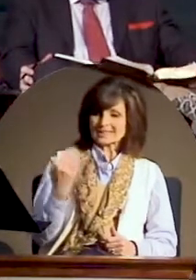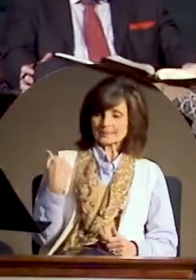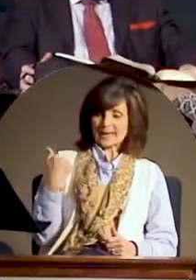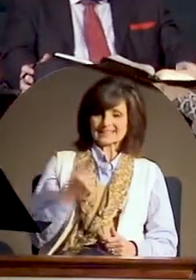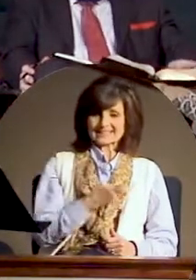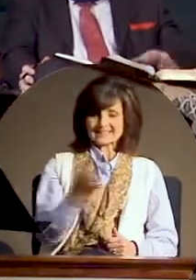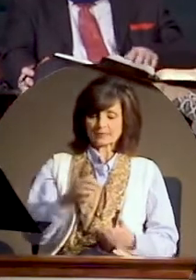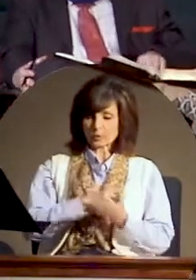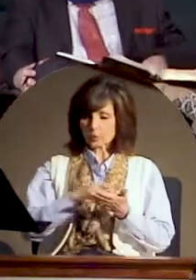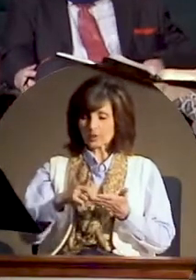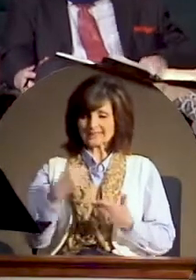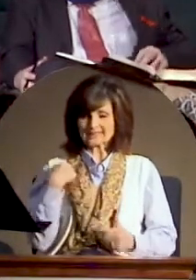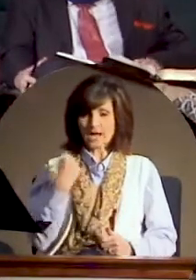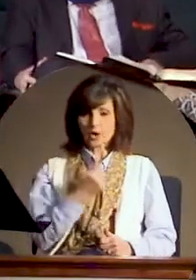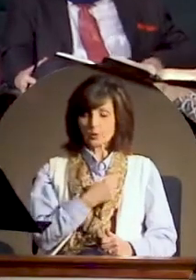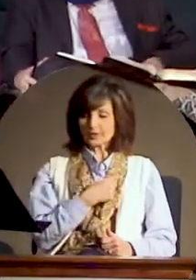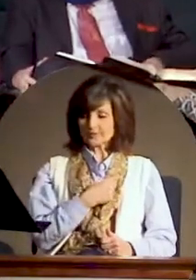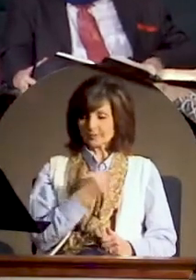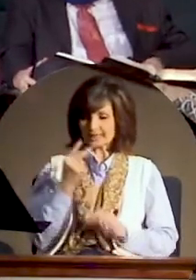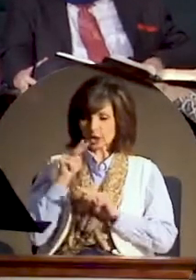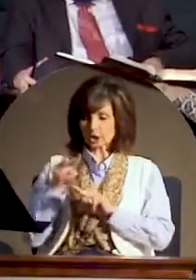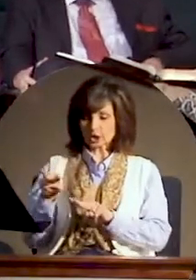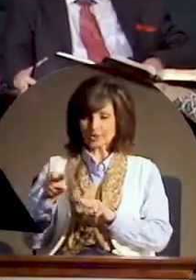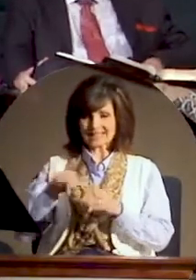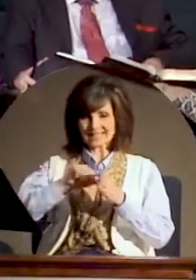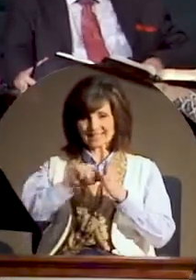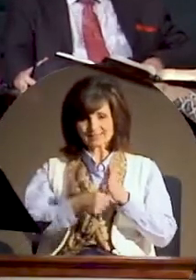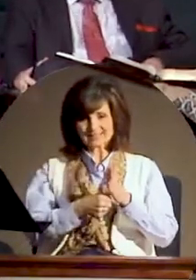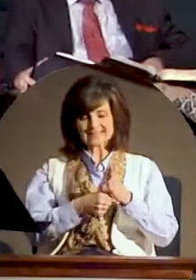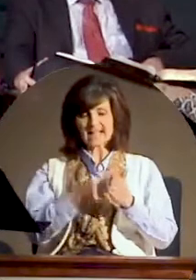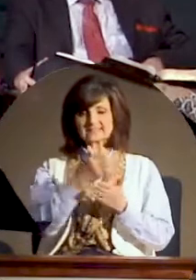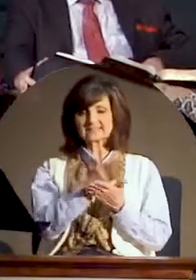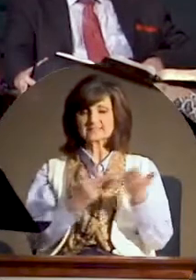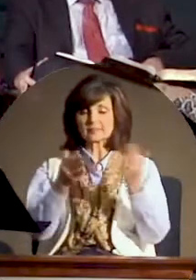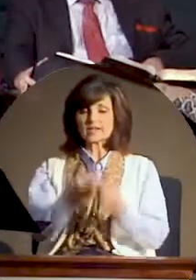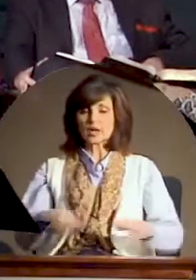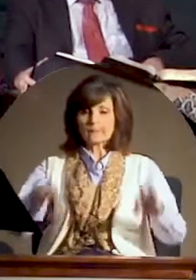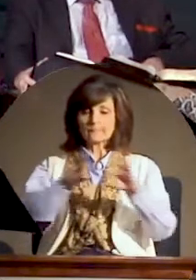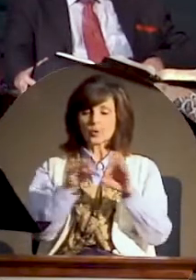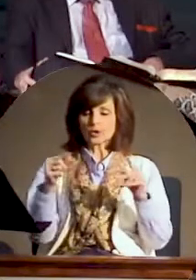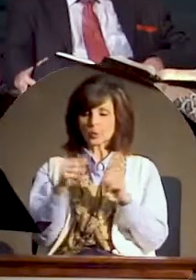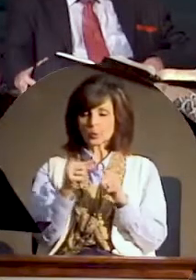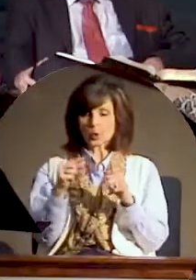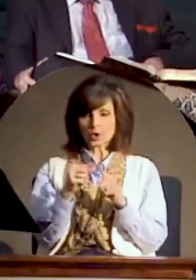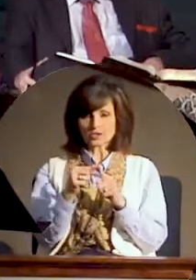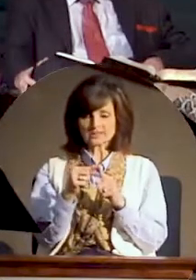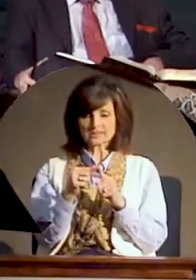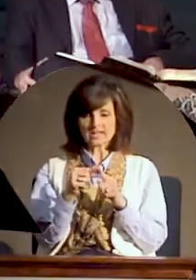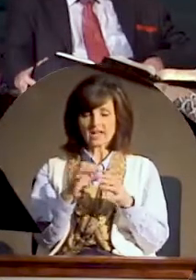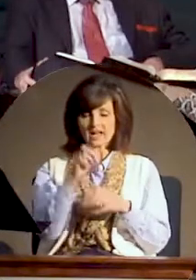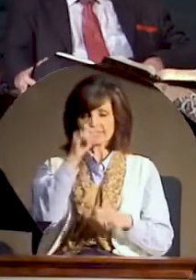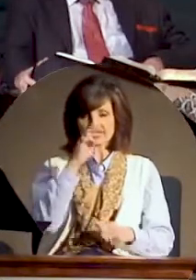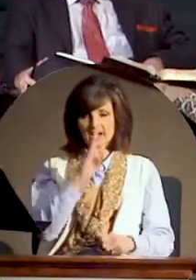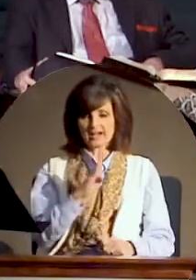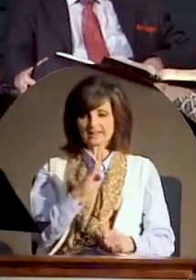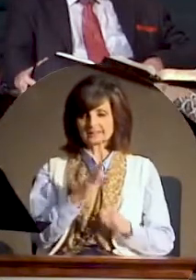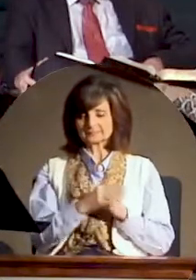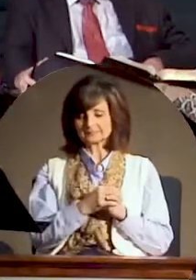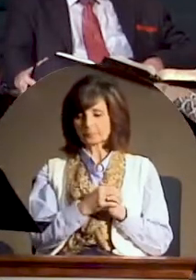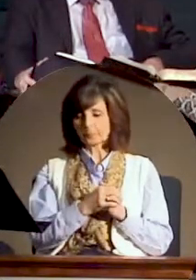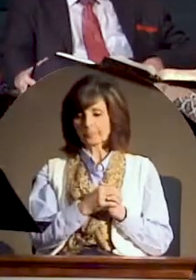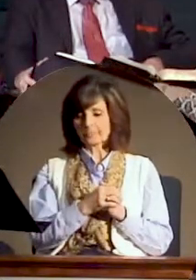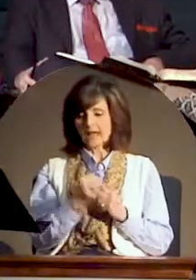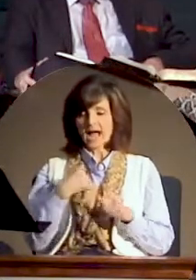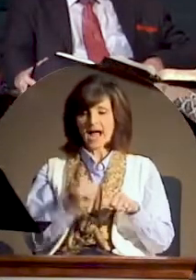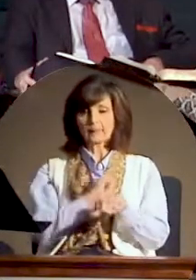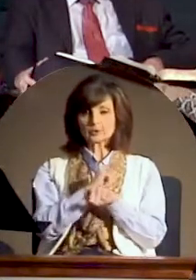several weeks is we've been looking, emphasizing some of the important words of the Bible. Now, I'm